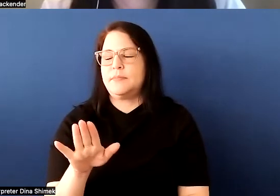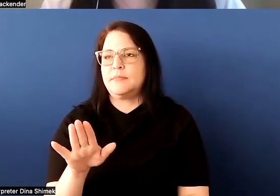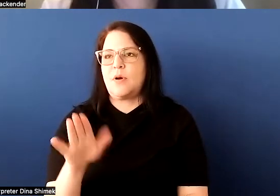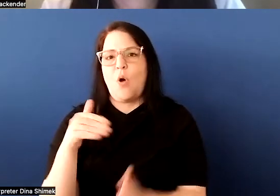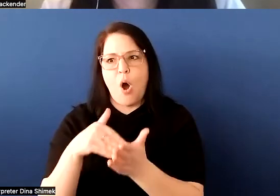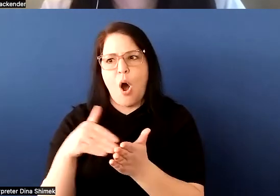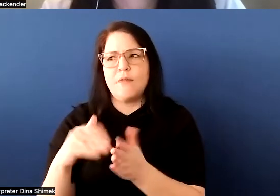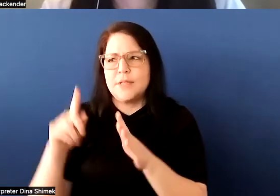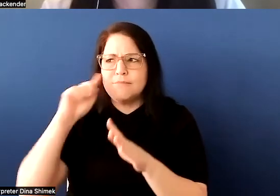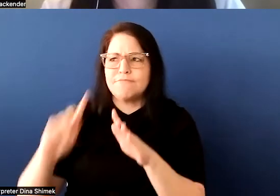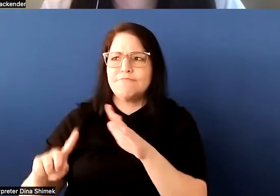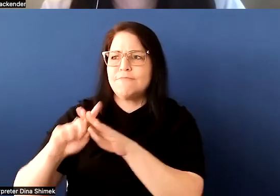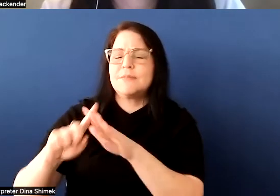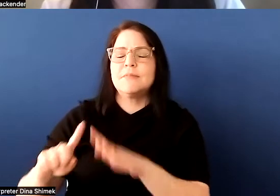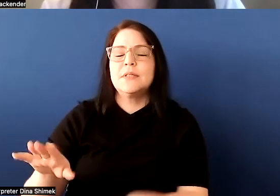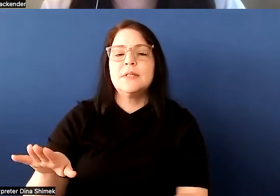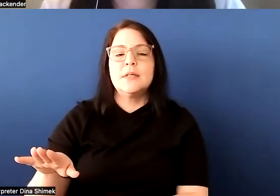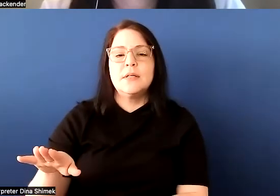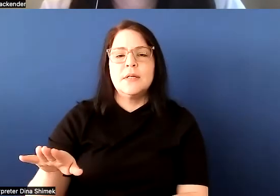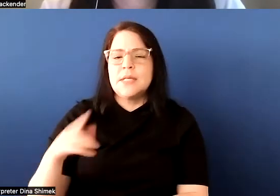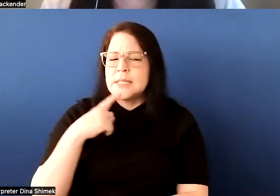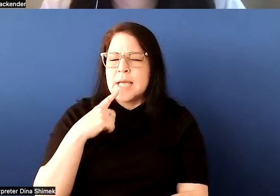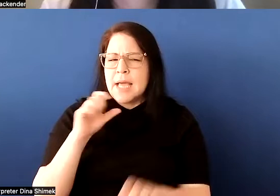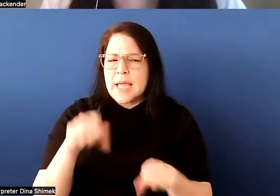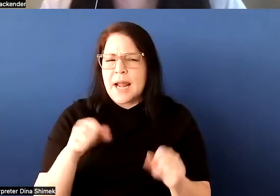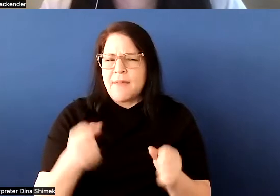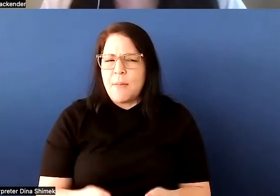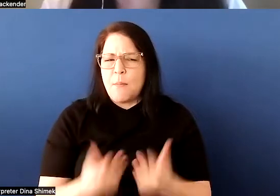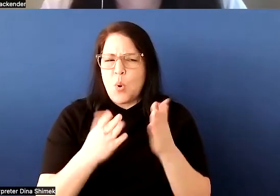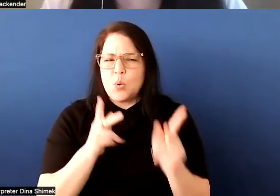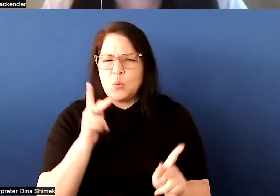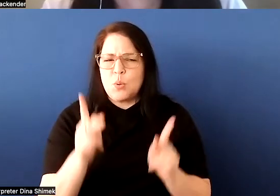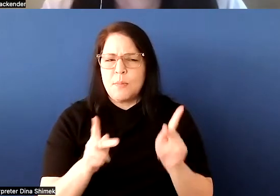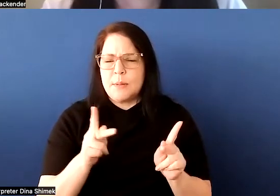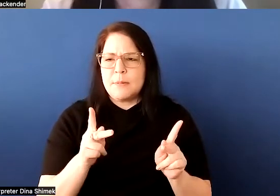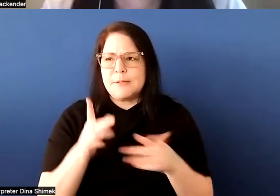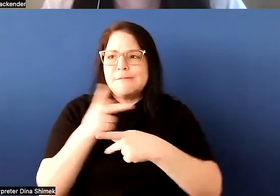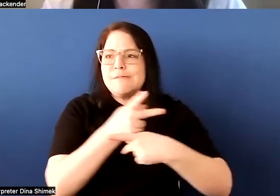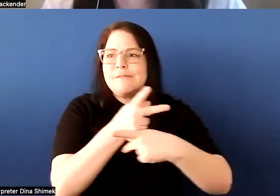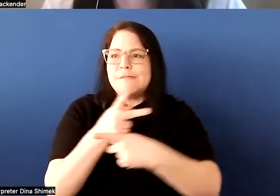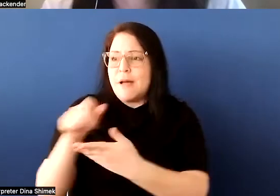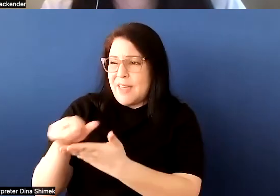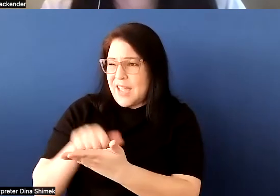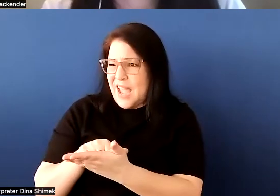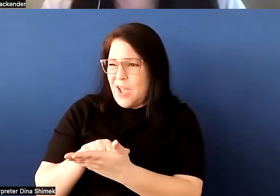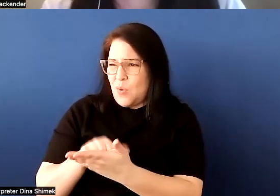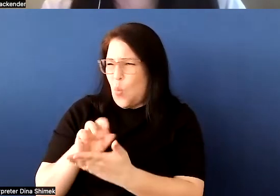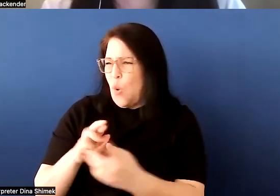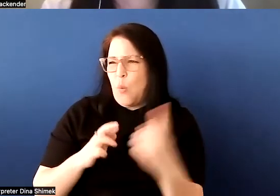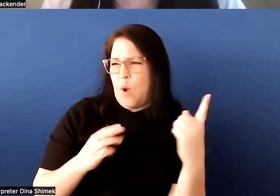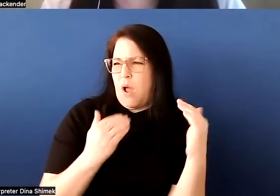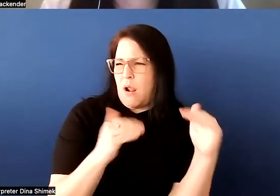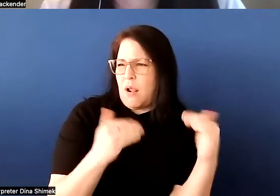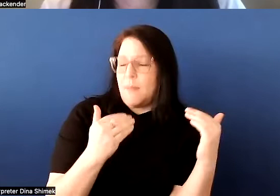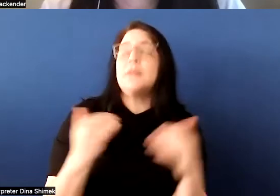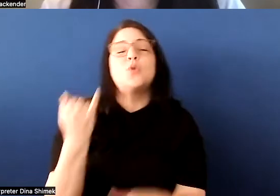Rachel, from people is, can you have multiple individuals oversee the account? Right. So for example, you